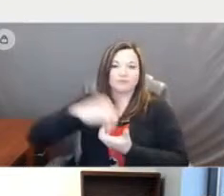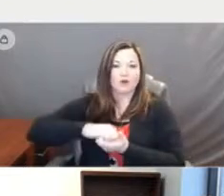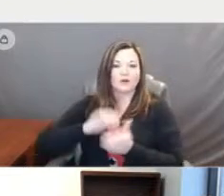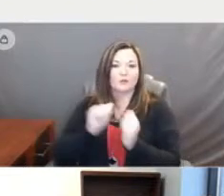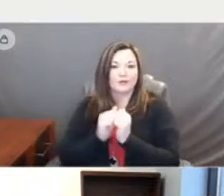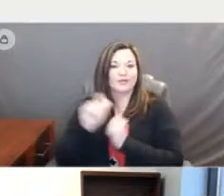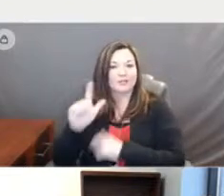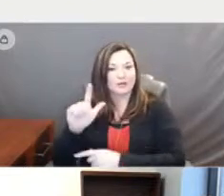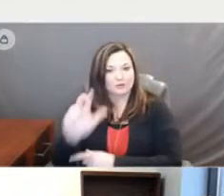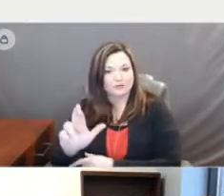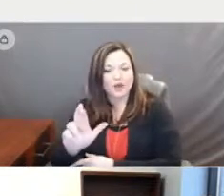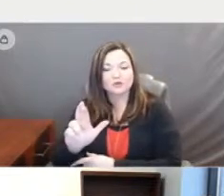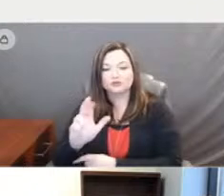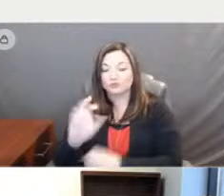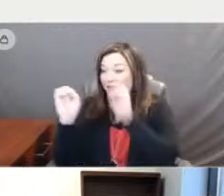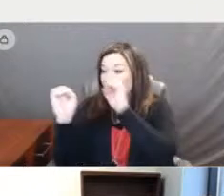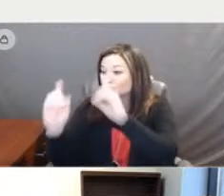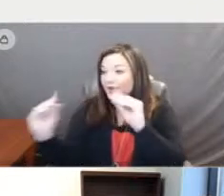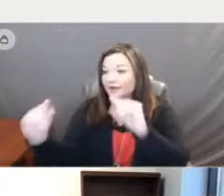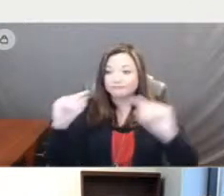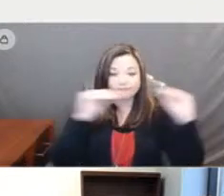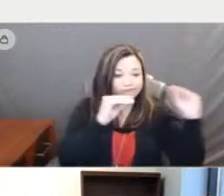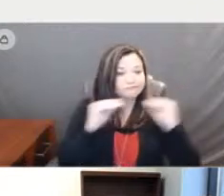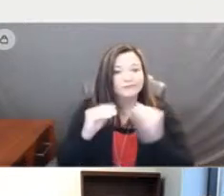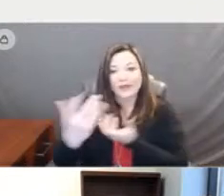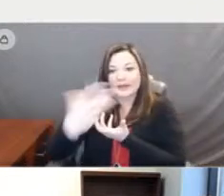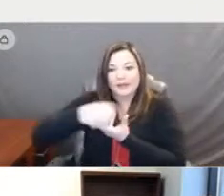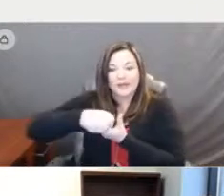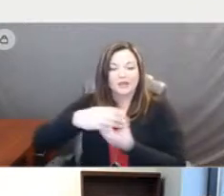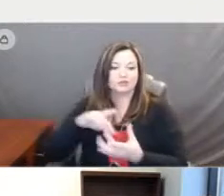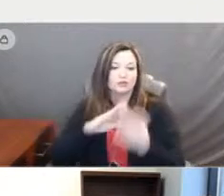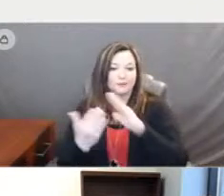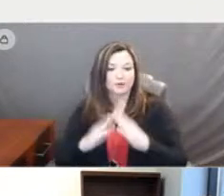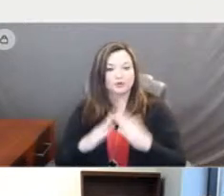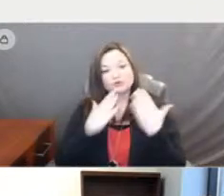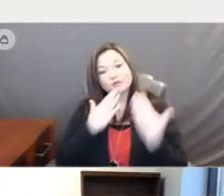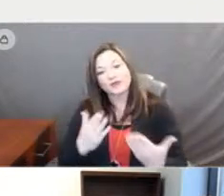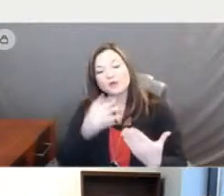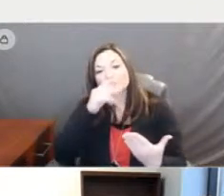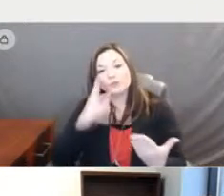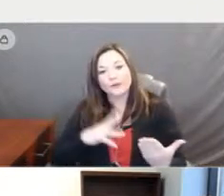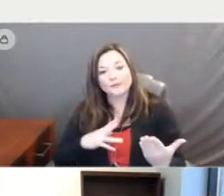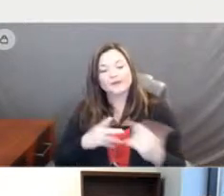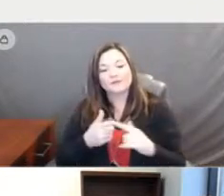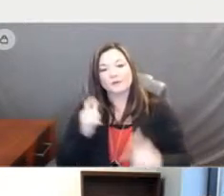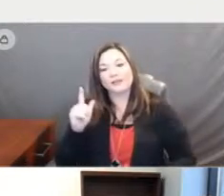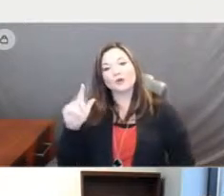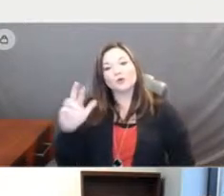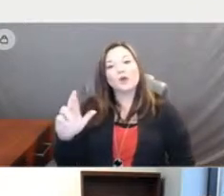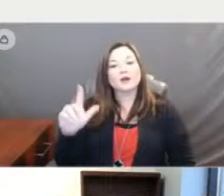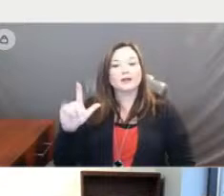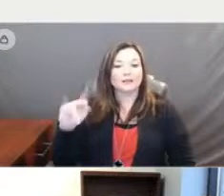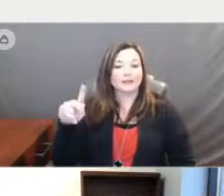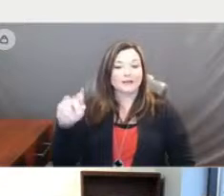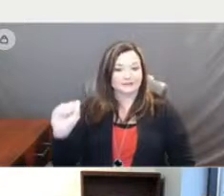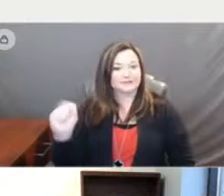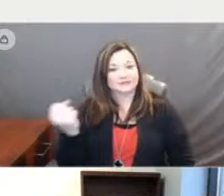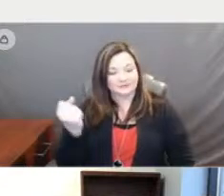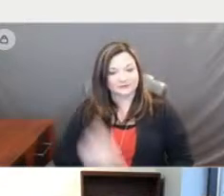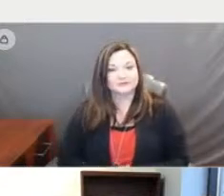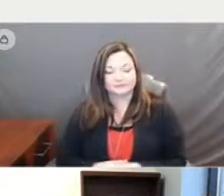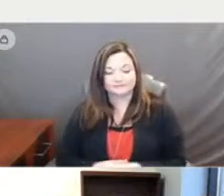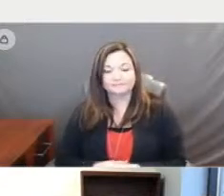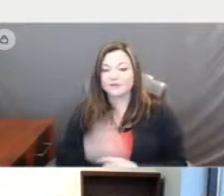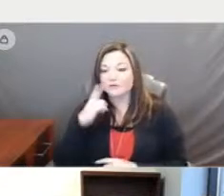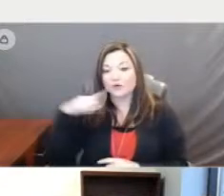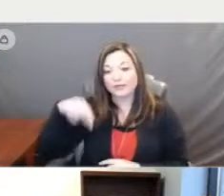to engage the community. So thank you to the esteemed women of the Little Rock chapter of the Links Incorporated for